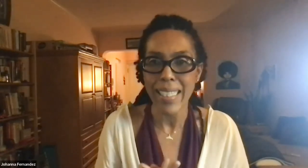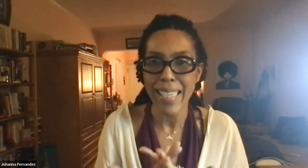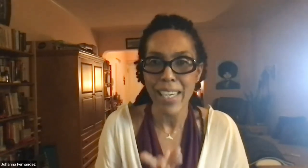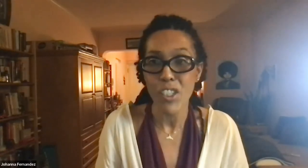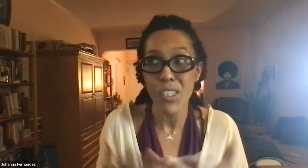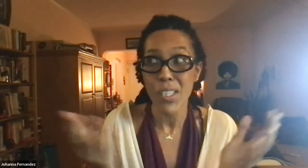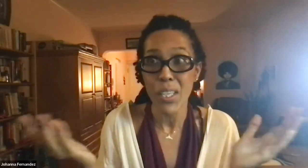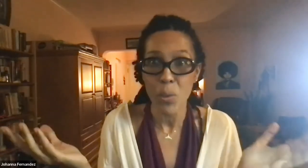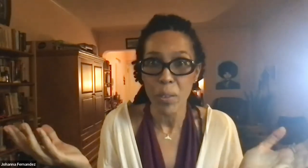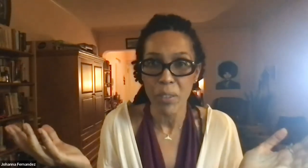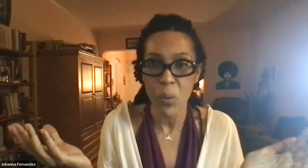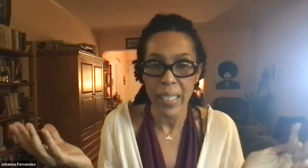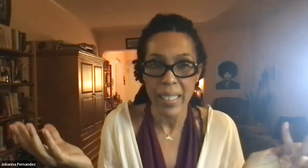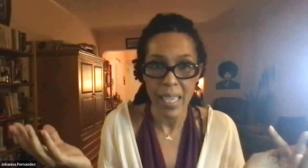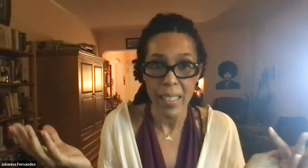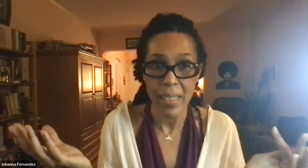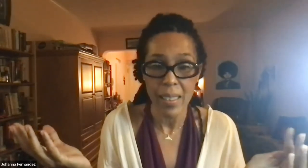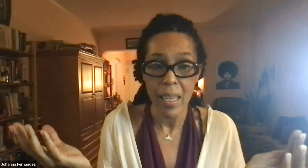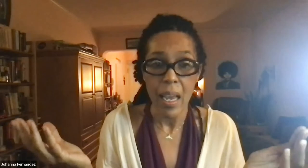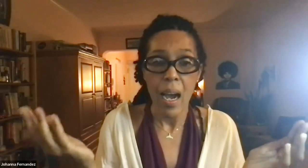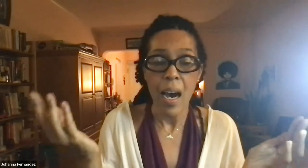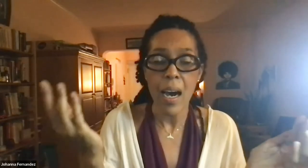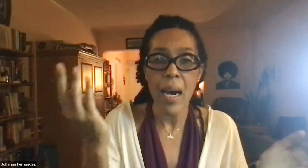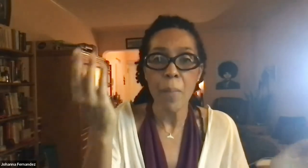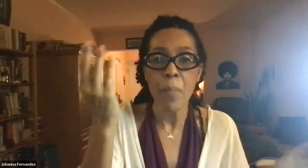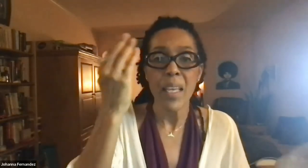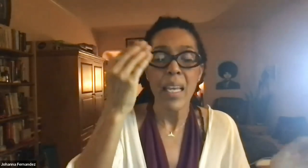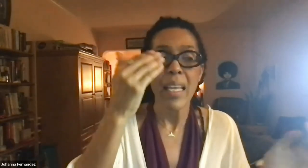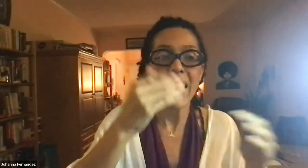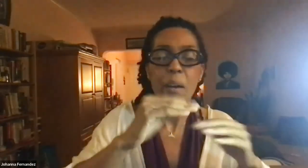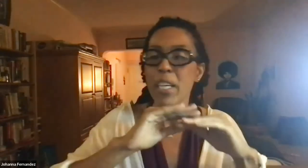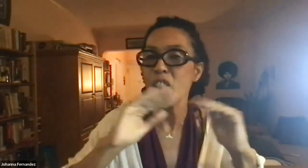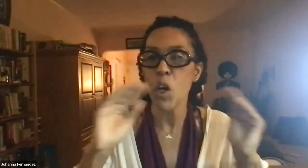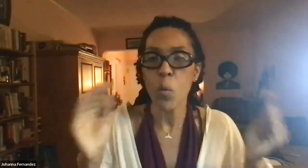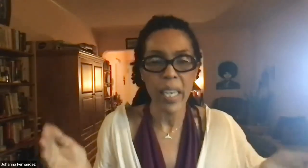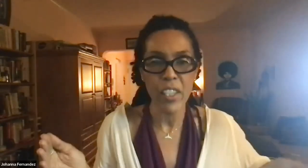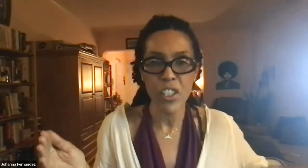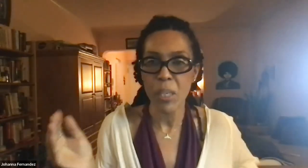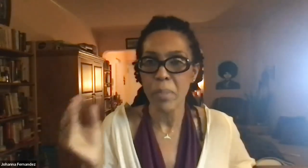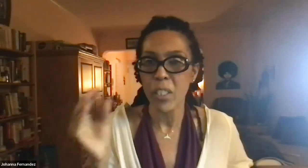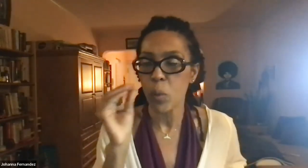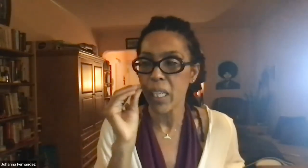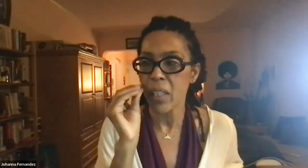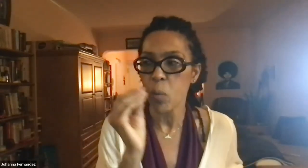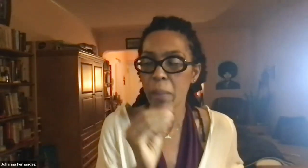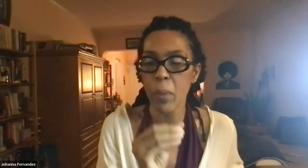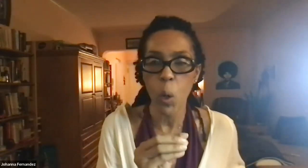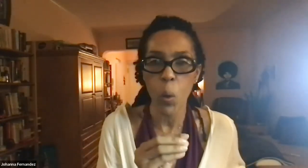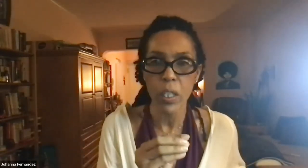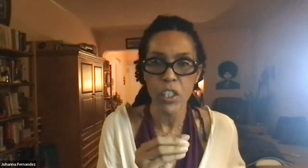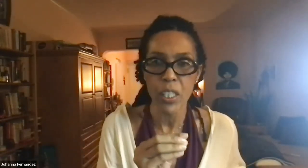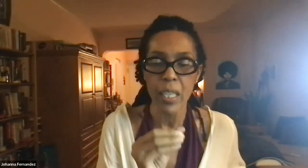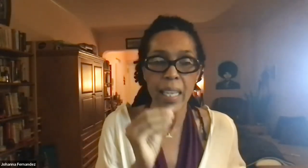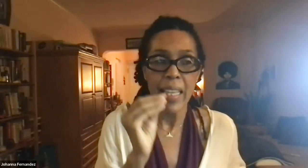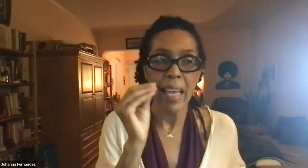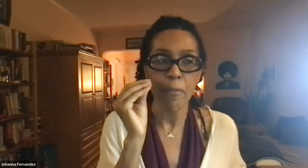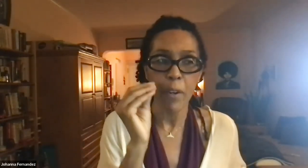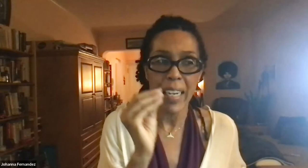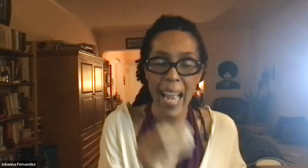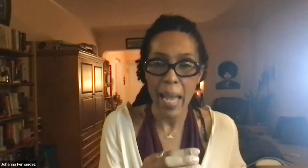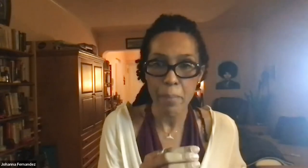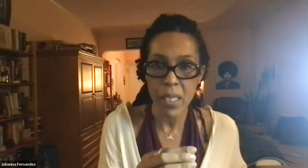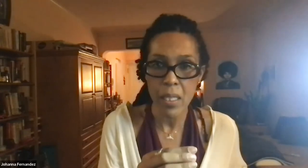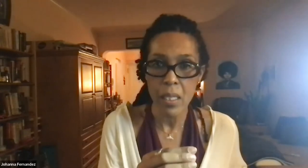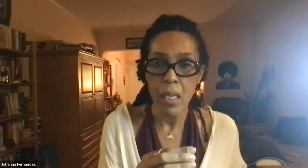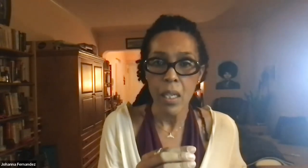multi-ethnic organizations in the history of the United States. There is no relationship between the Rainbow Coalition that